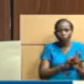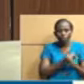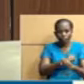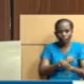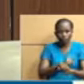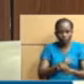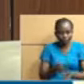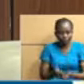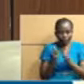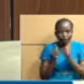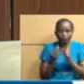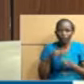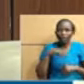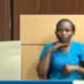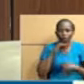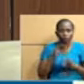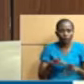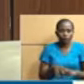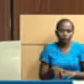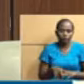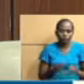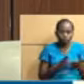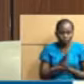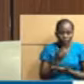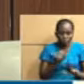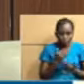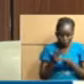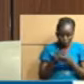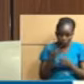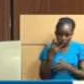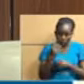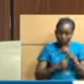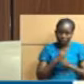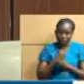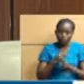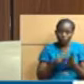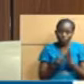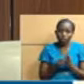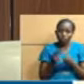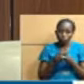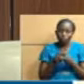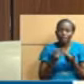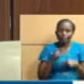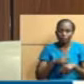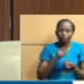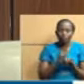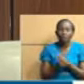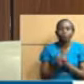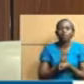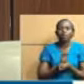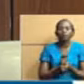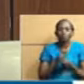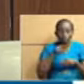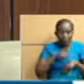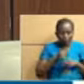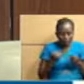is very inadequate in many things. Good enough, it is clocking 5 years and it is due for review. I think this is the time when we should sit and